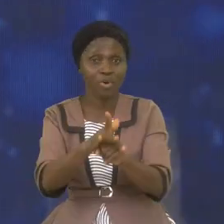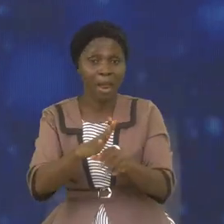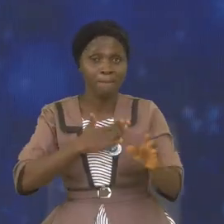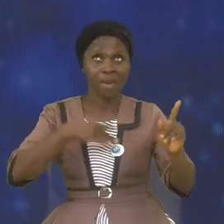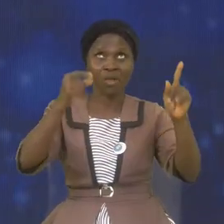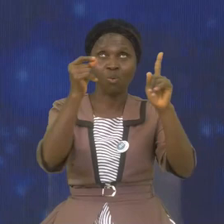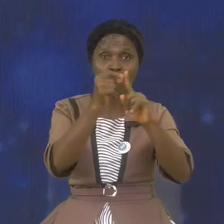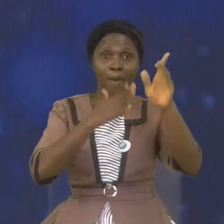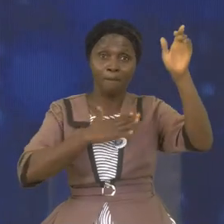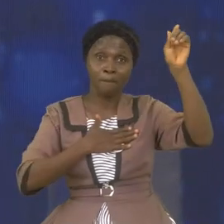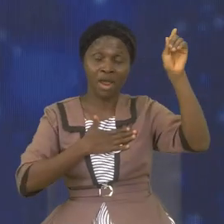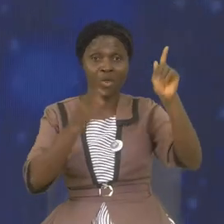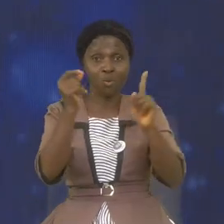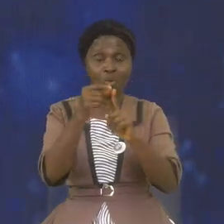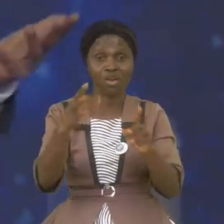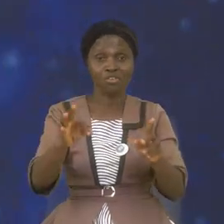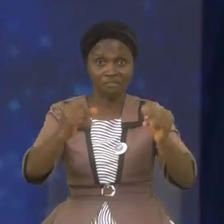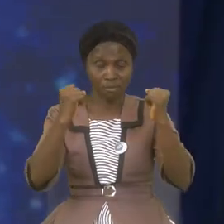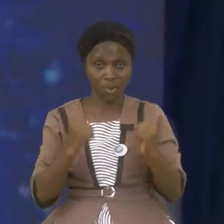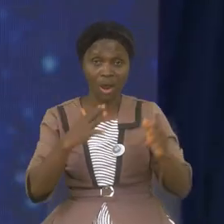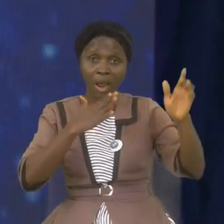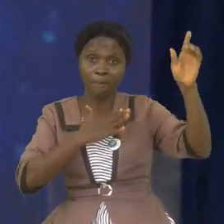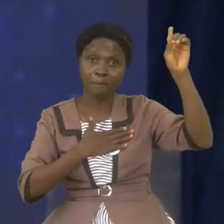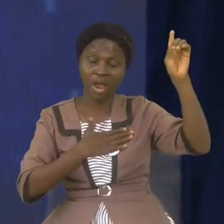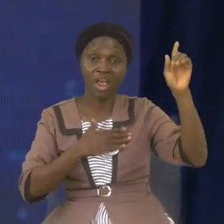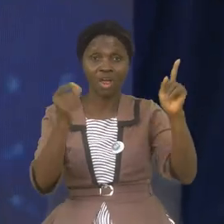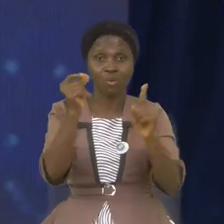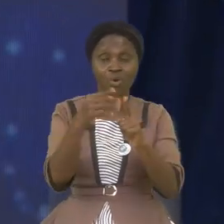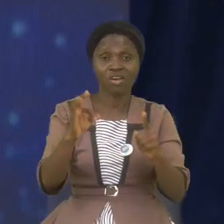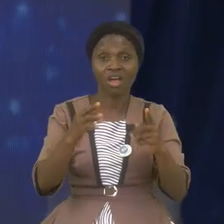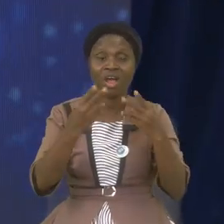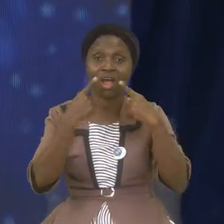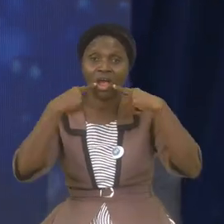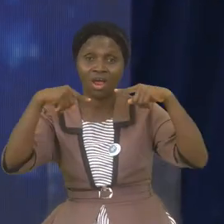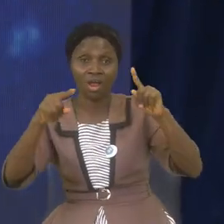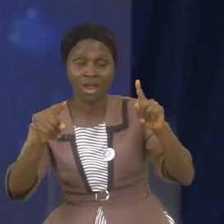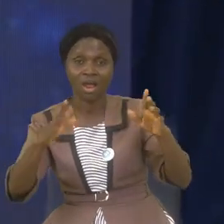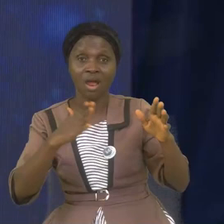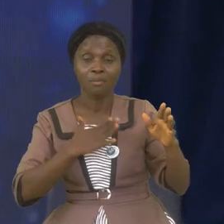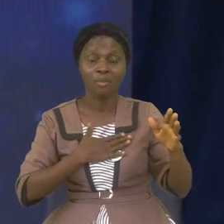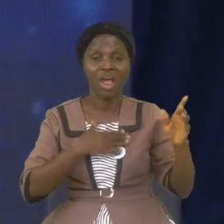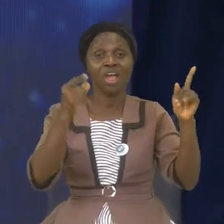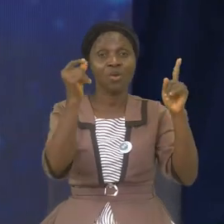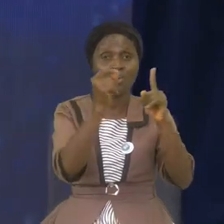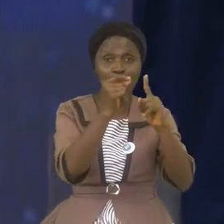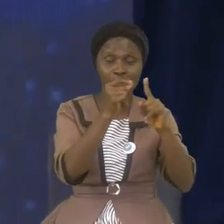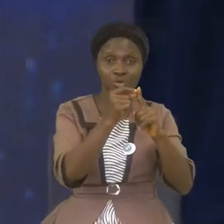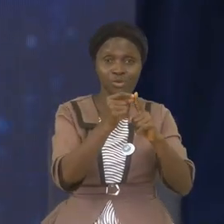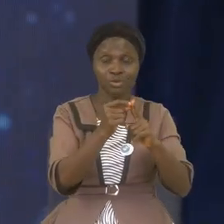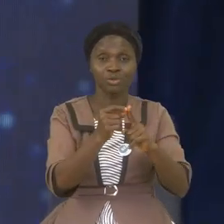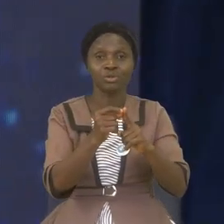my word of promise, and my word of pronouncement, my word to be performed,